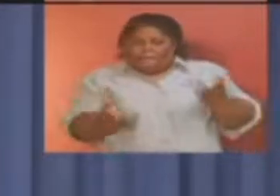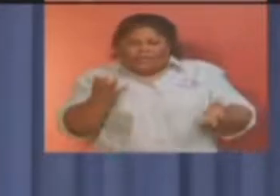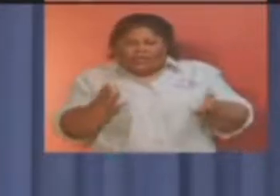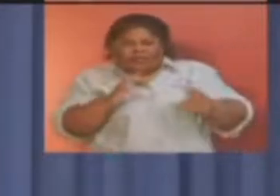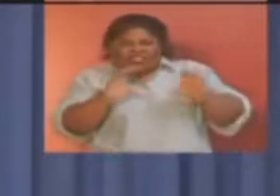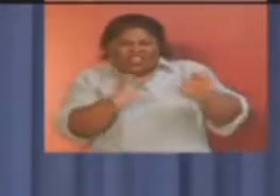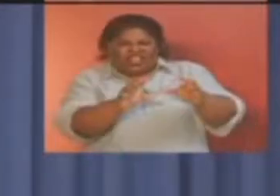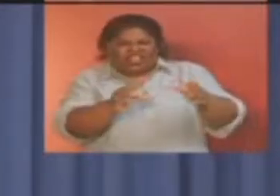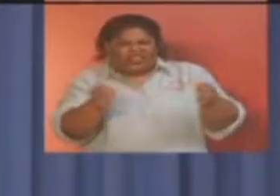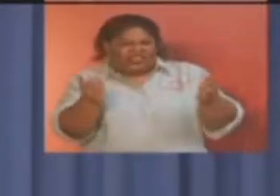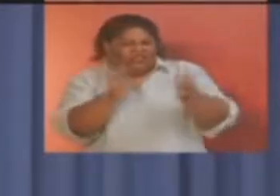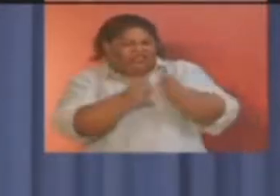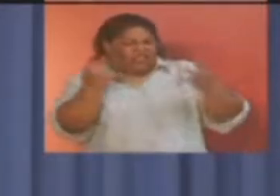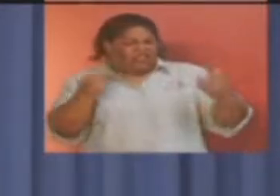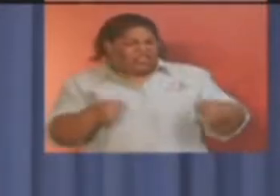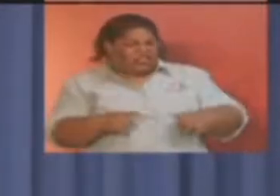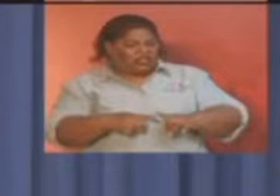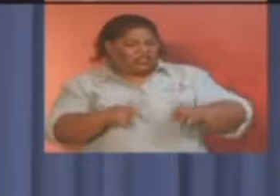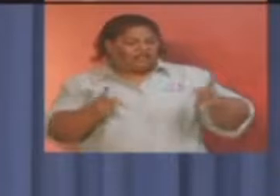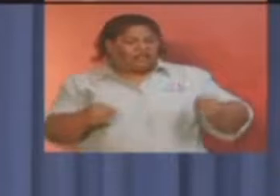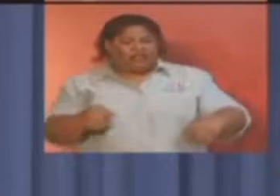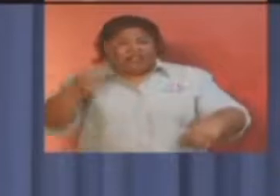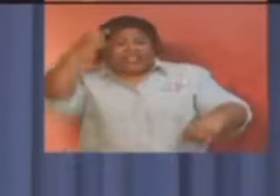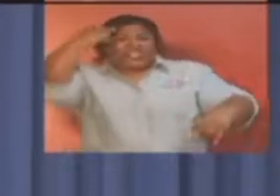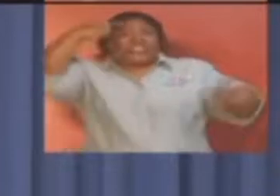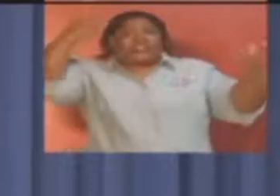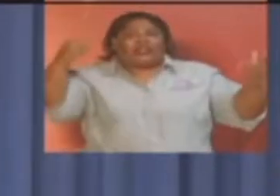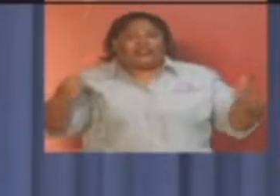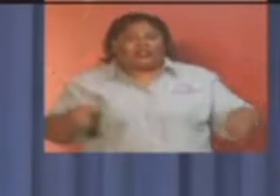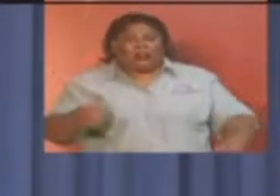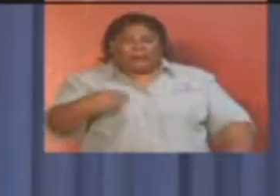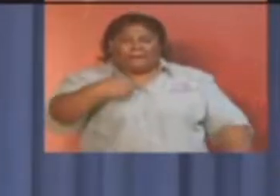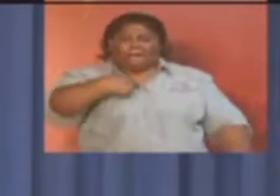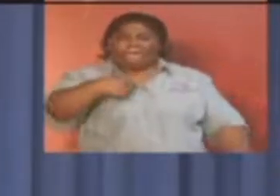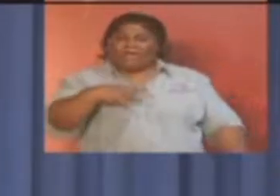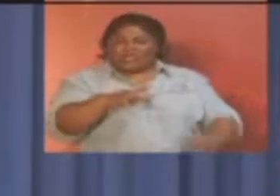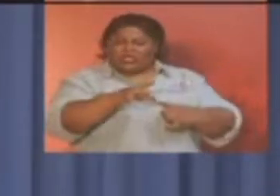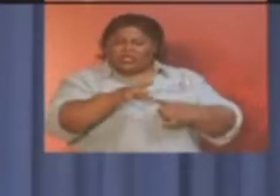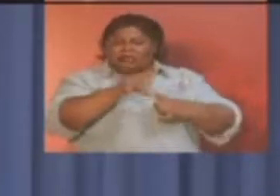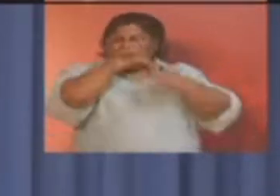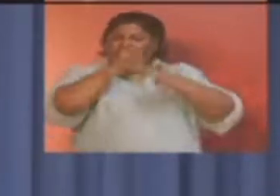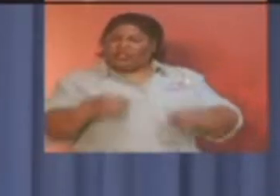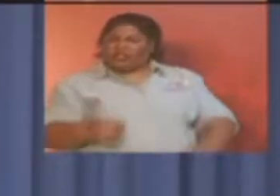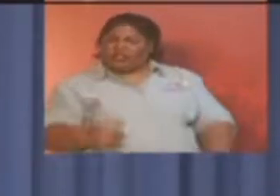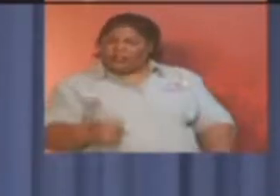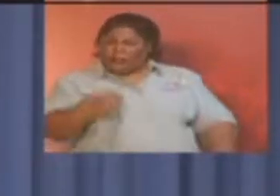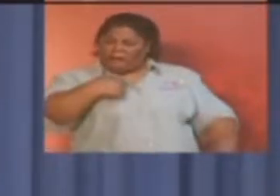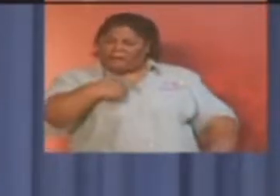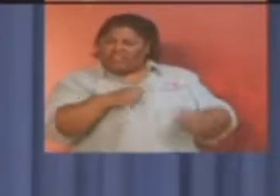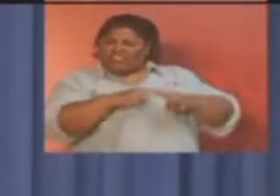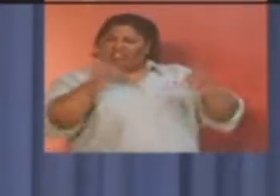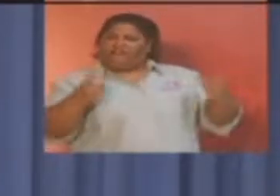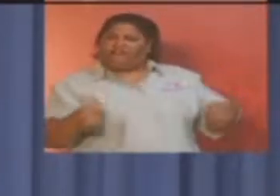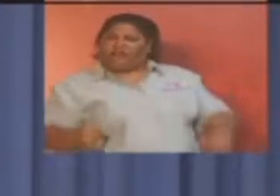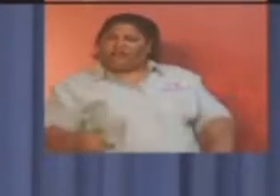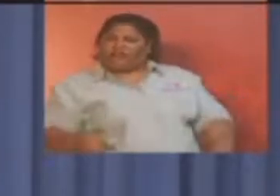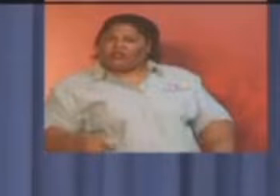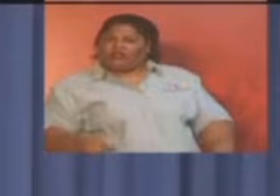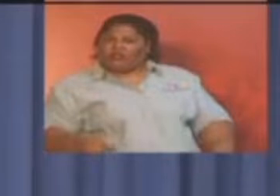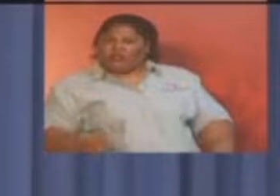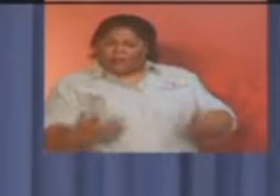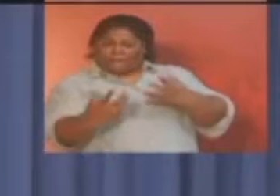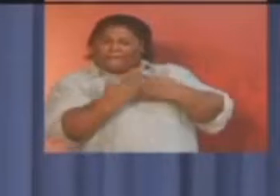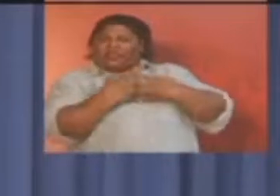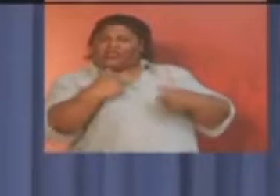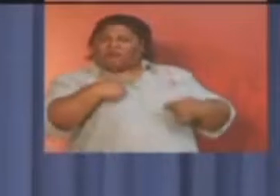crazily. I can get away from that, if only to show that I can do it. Or that I am not sufficiently